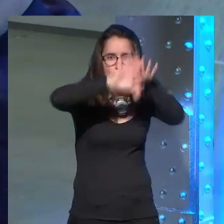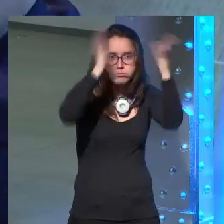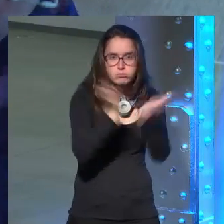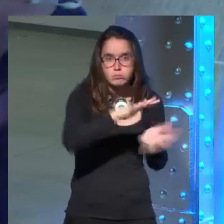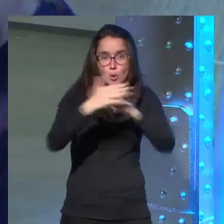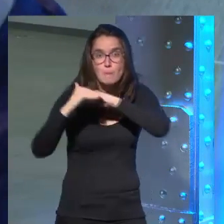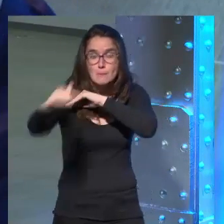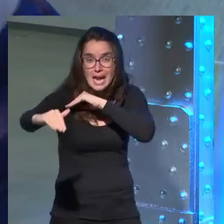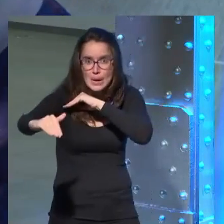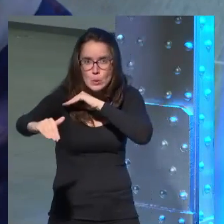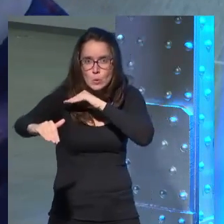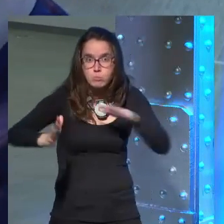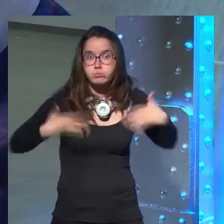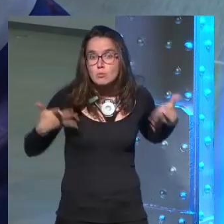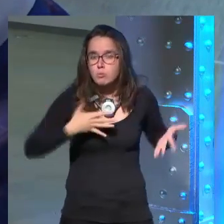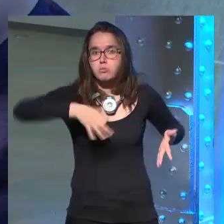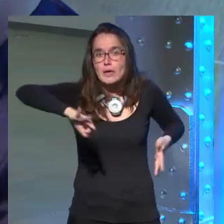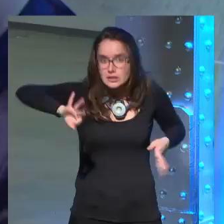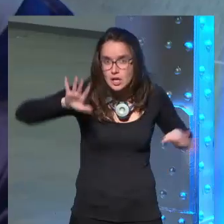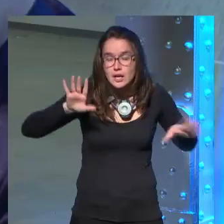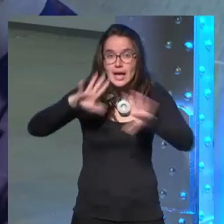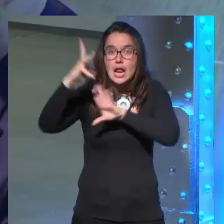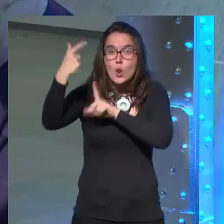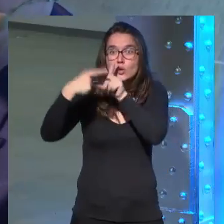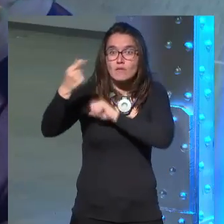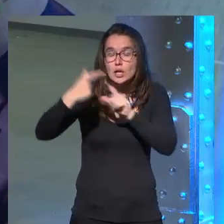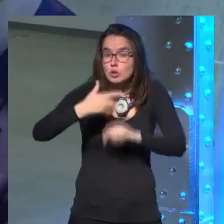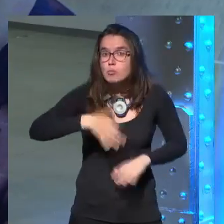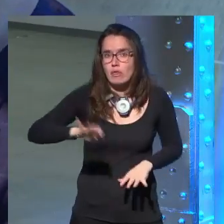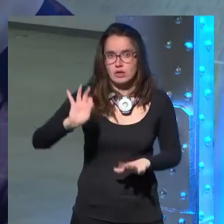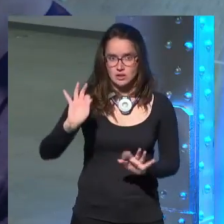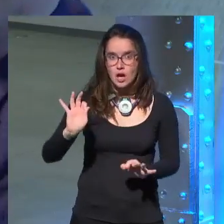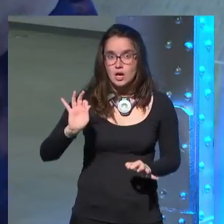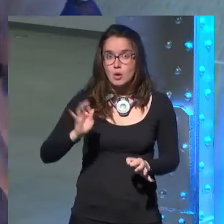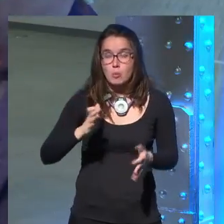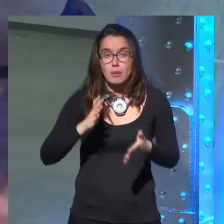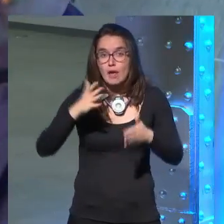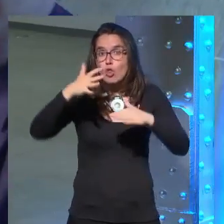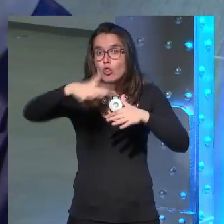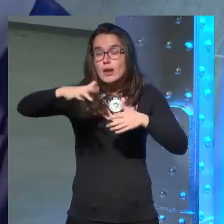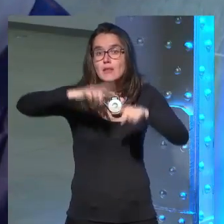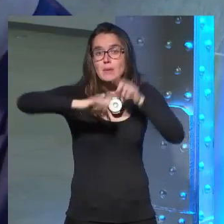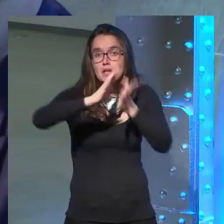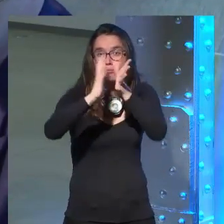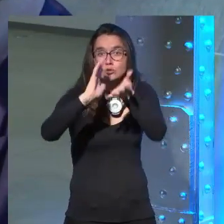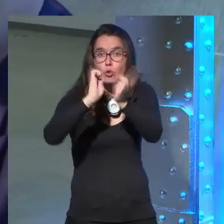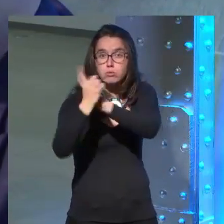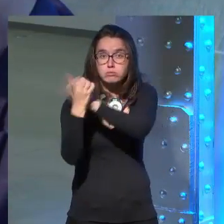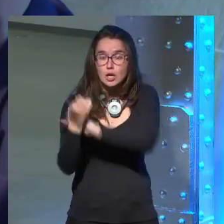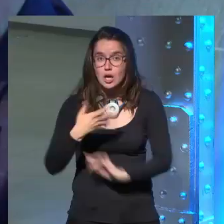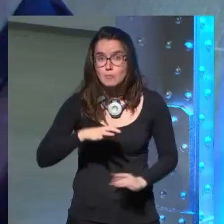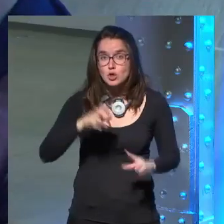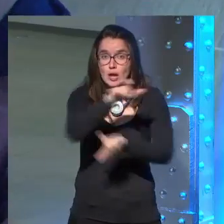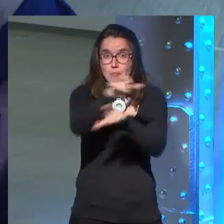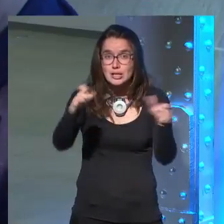becomes flat. Now, the universe might be like that. So all of these physicists who are talking about the possibility of proving the universe